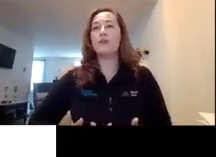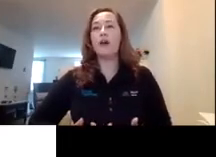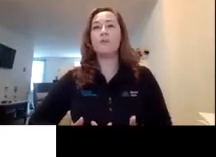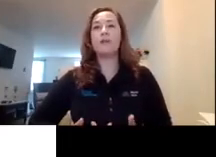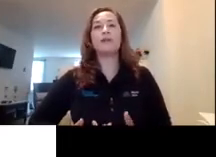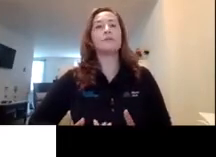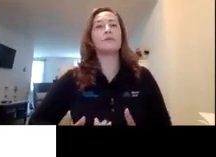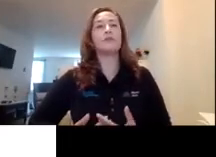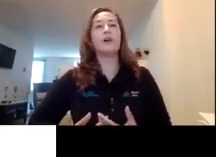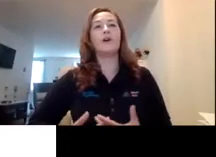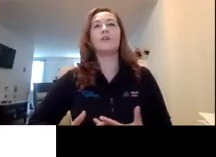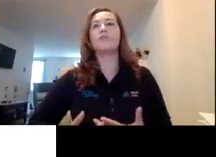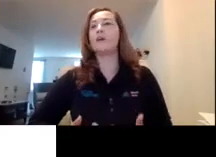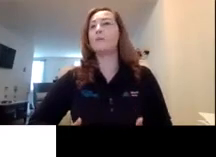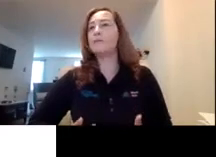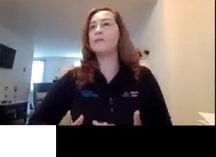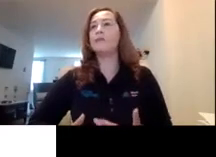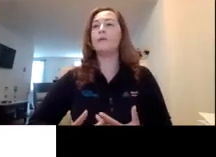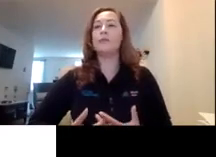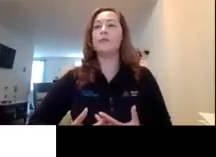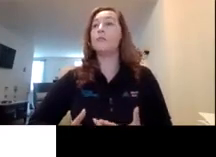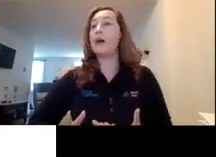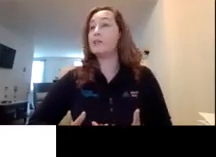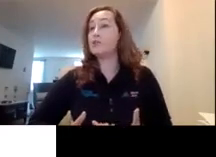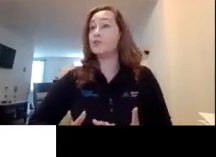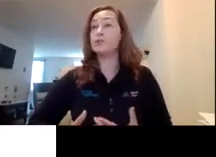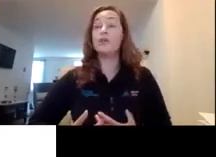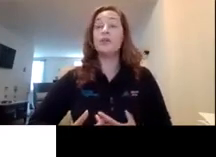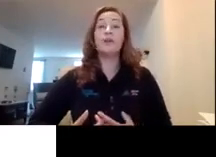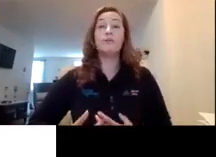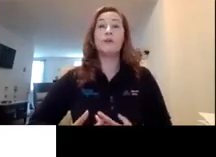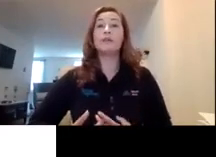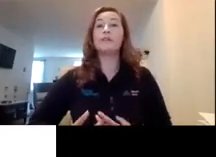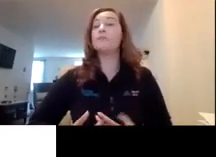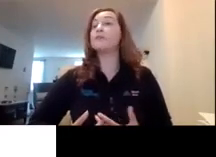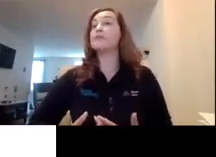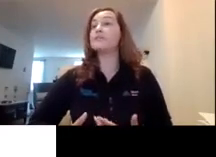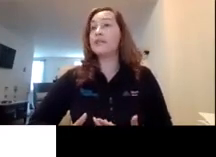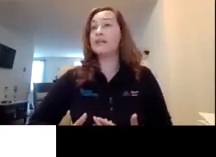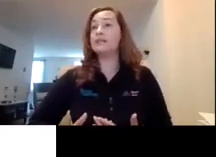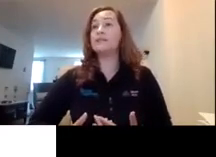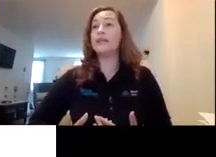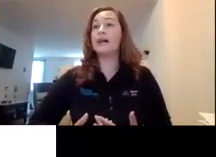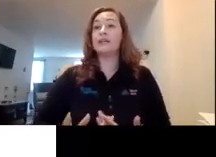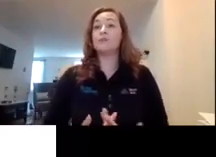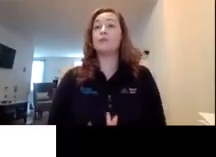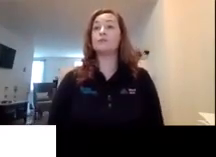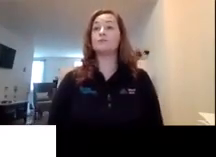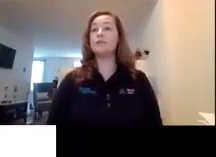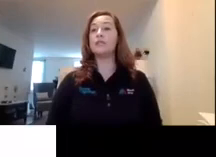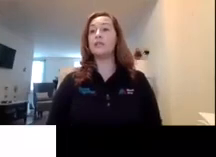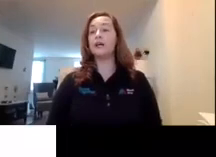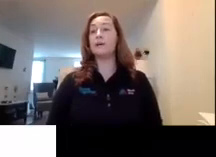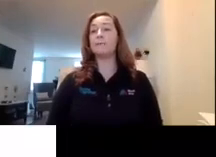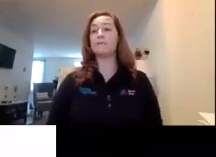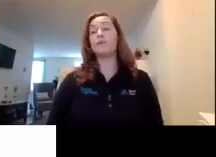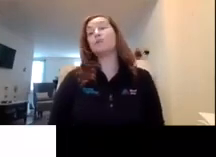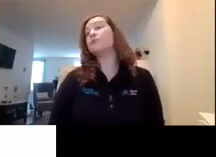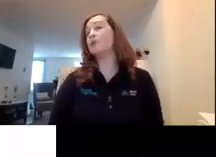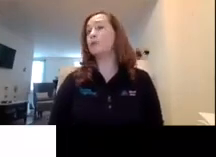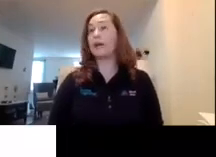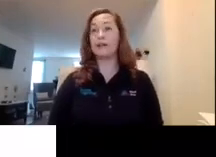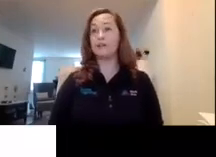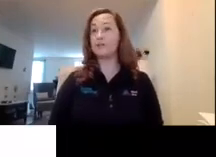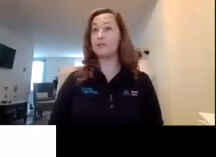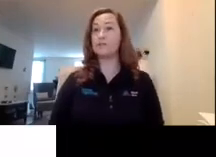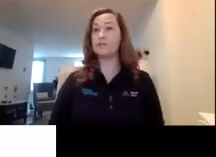patients and families with a lot of empathy, with compassion, making them understand that it was really, we need to